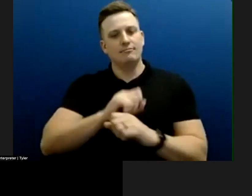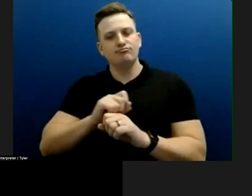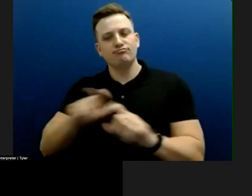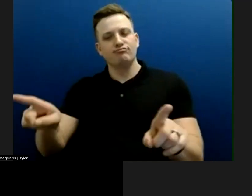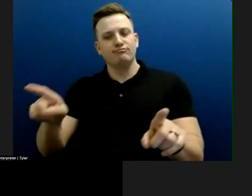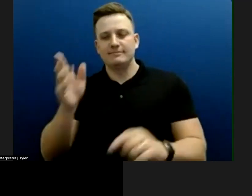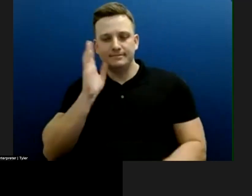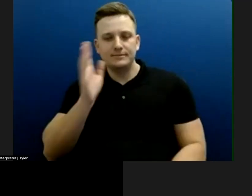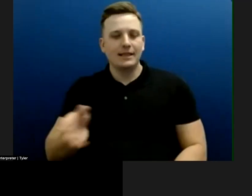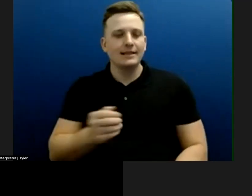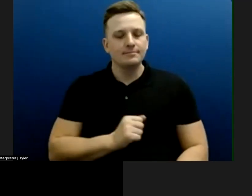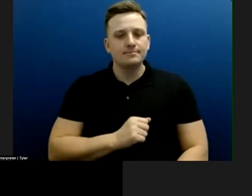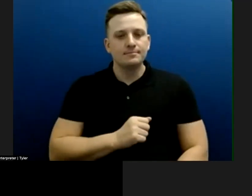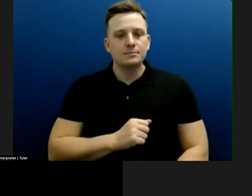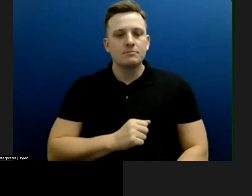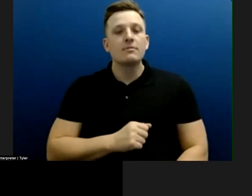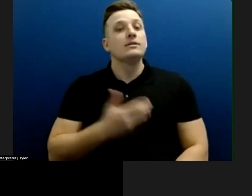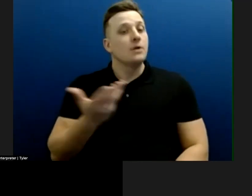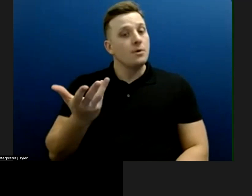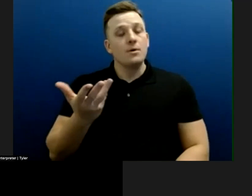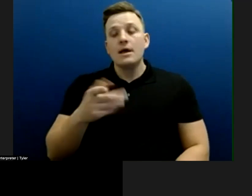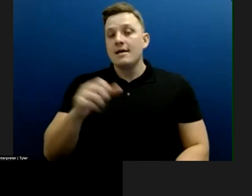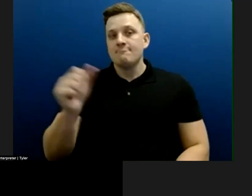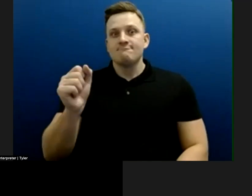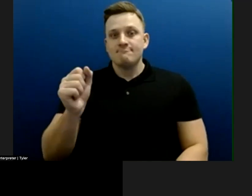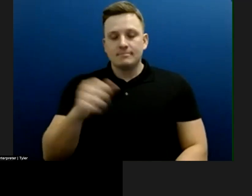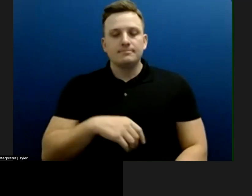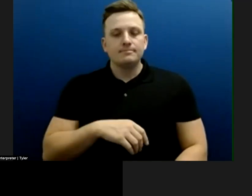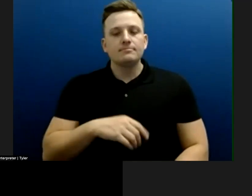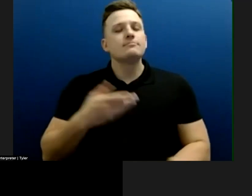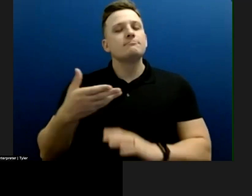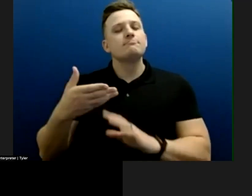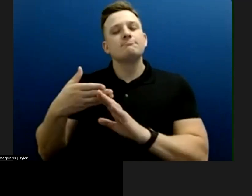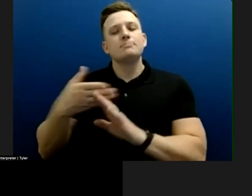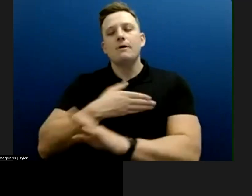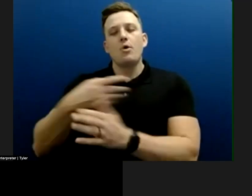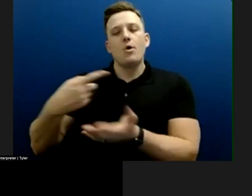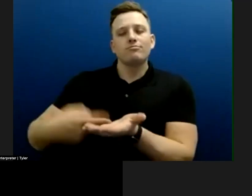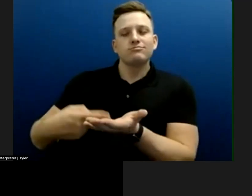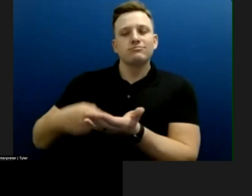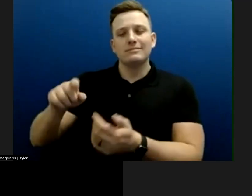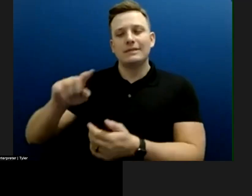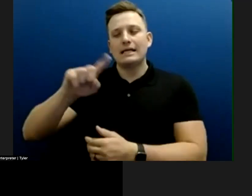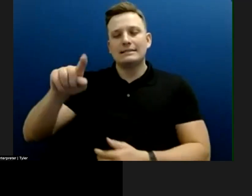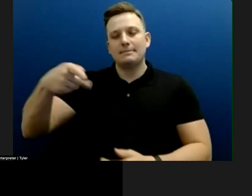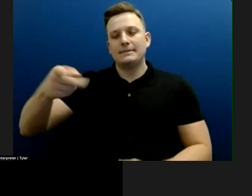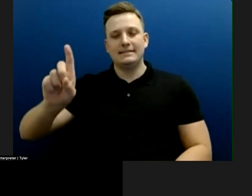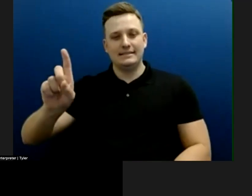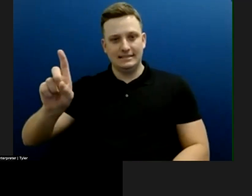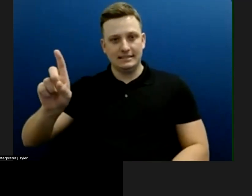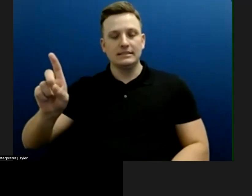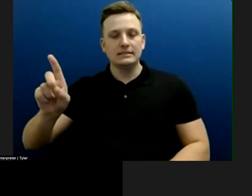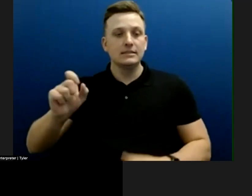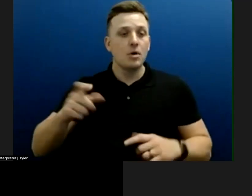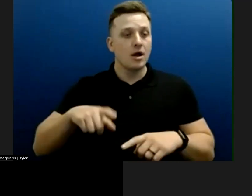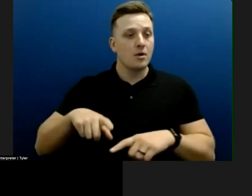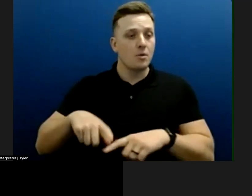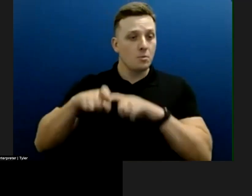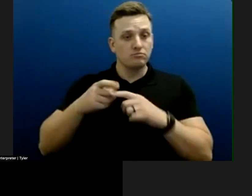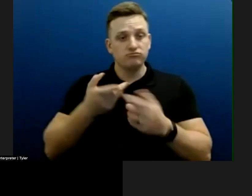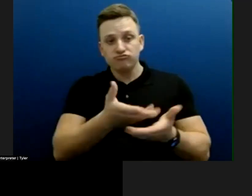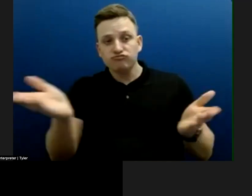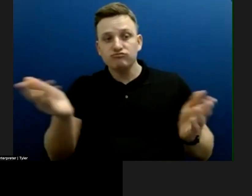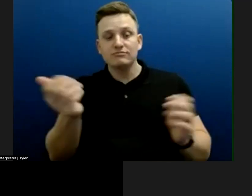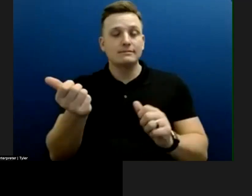evening. So yes, before I move on to the zone of proximal development, I'll just take a little pause to see if there are